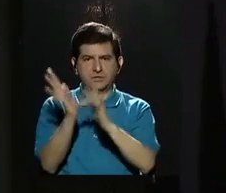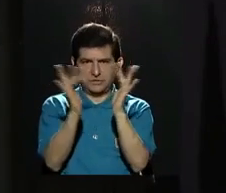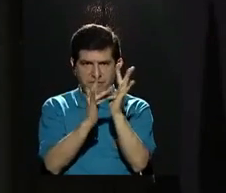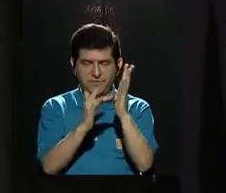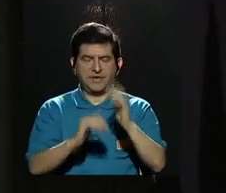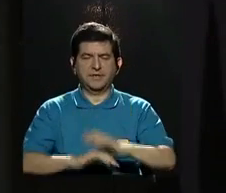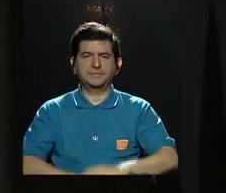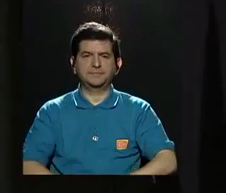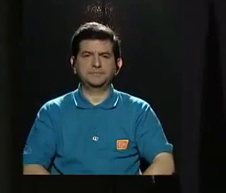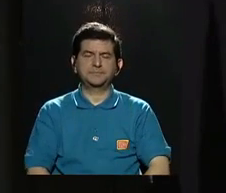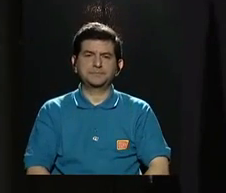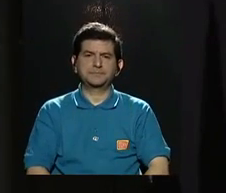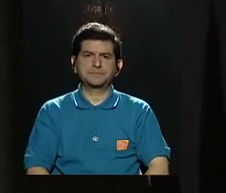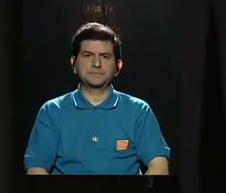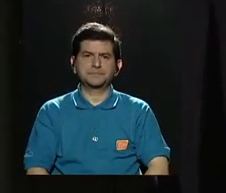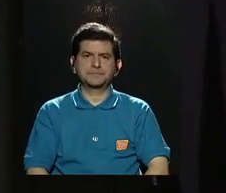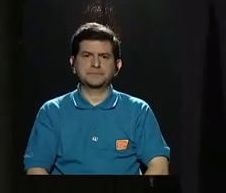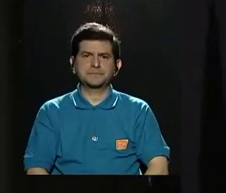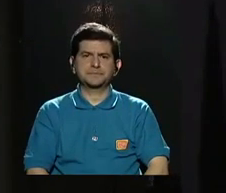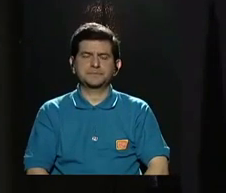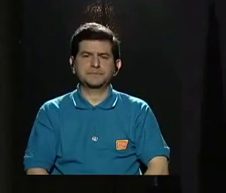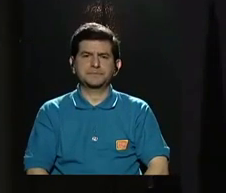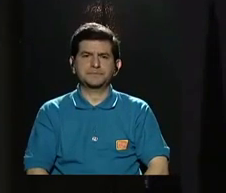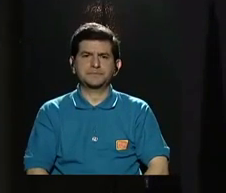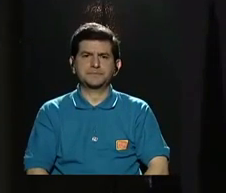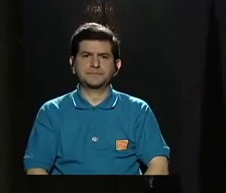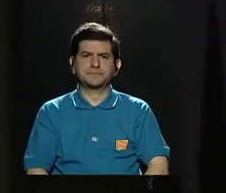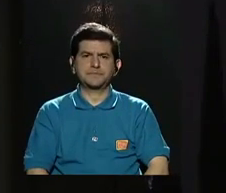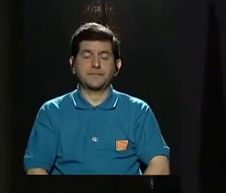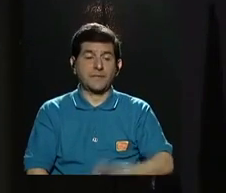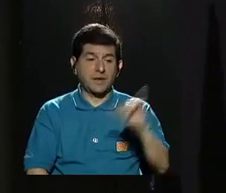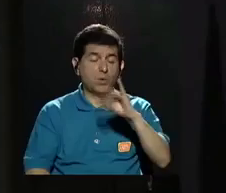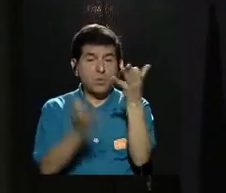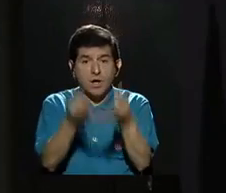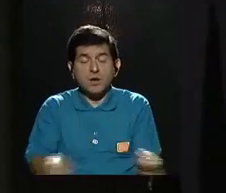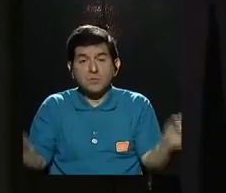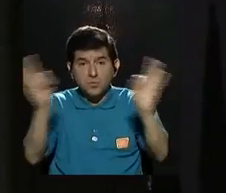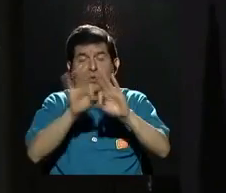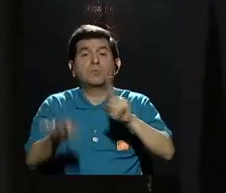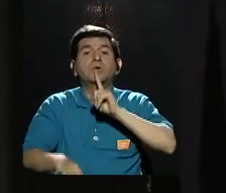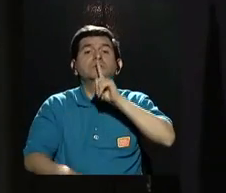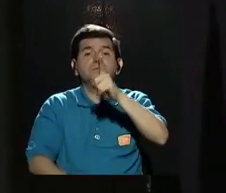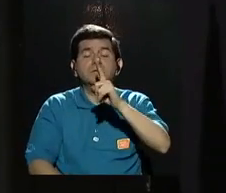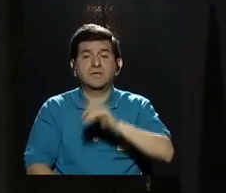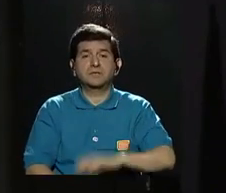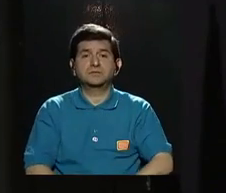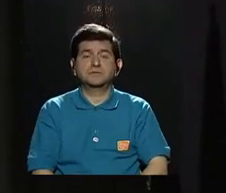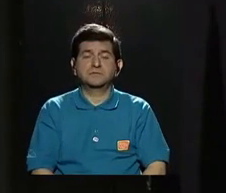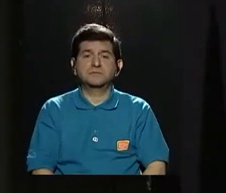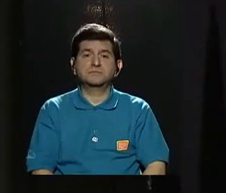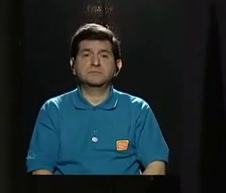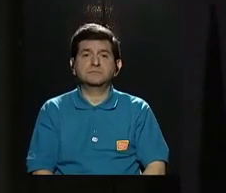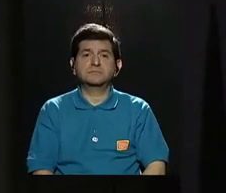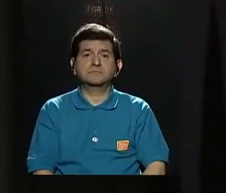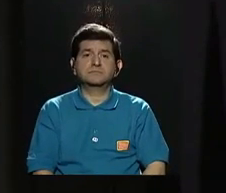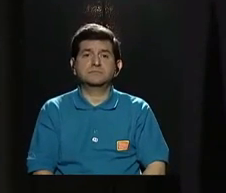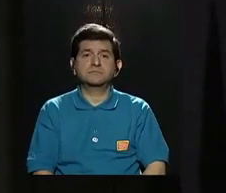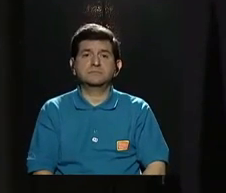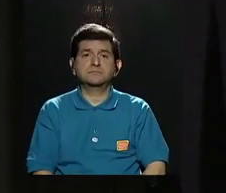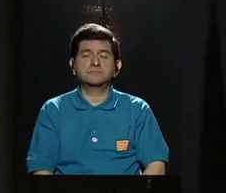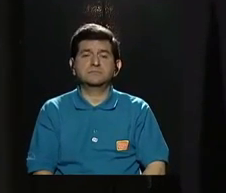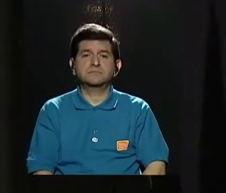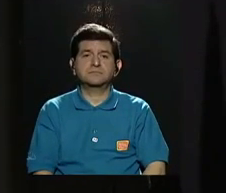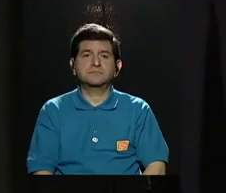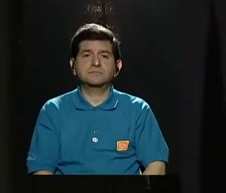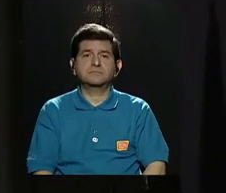And it is also important to point out that as